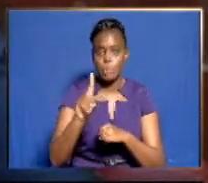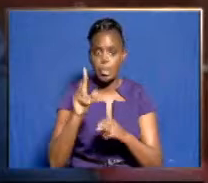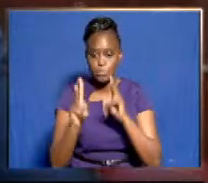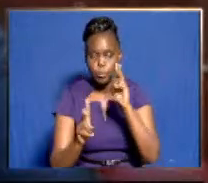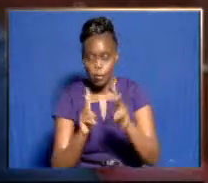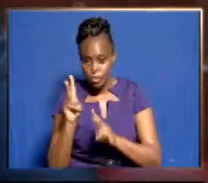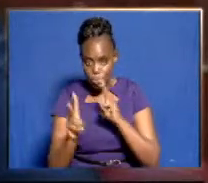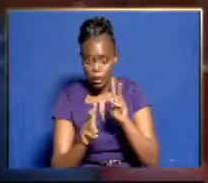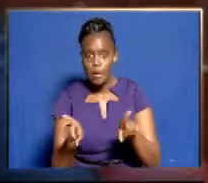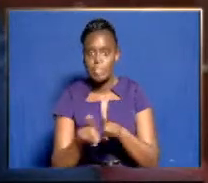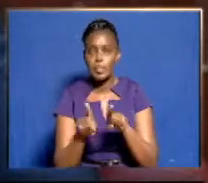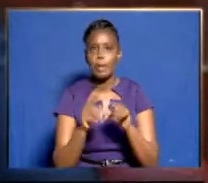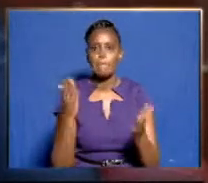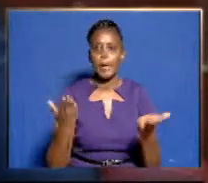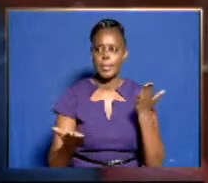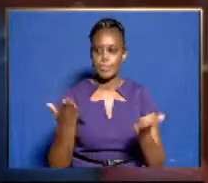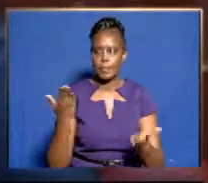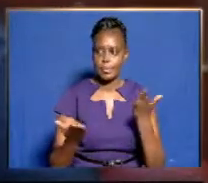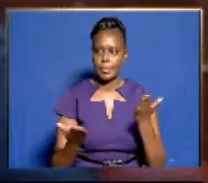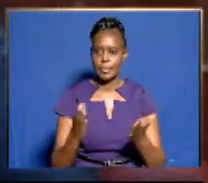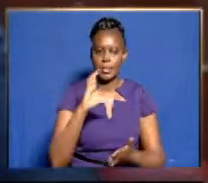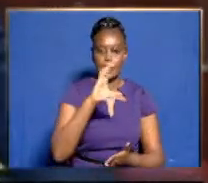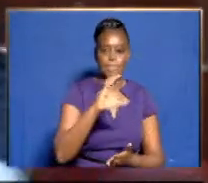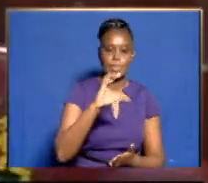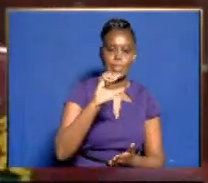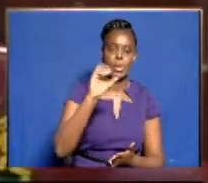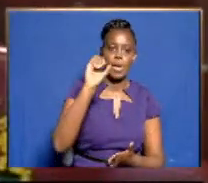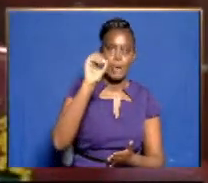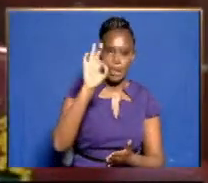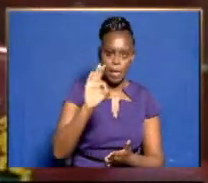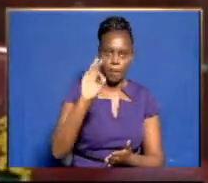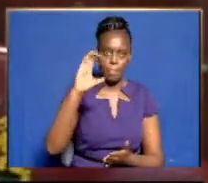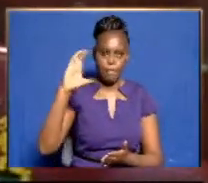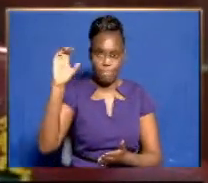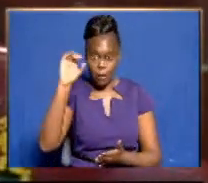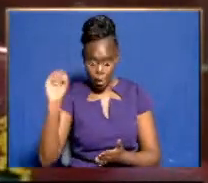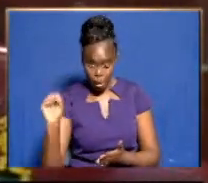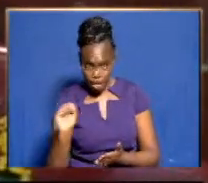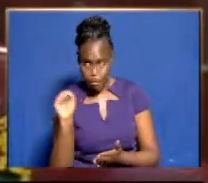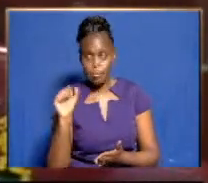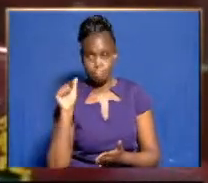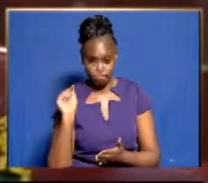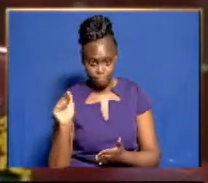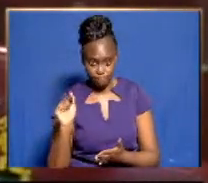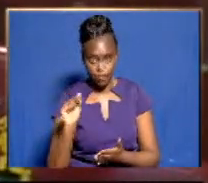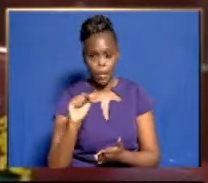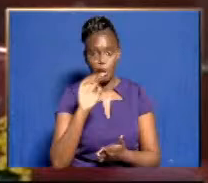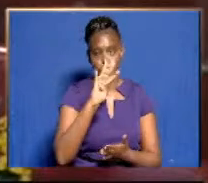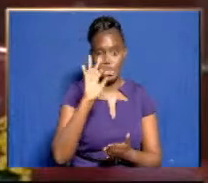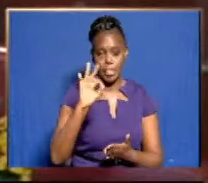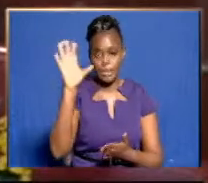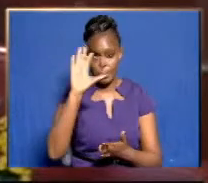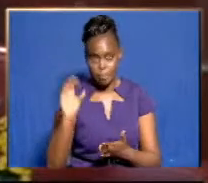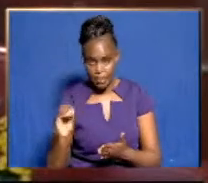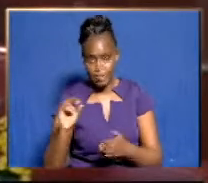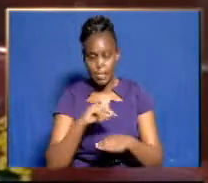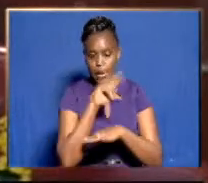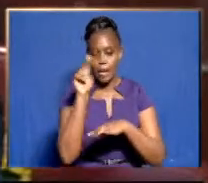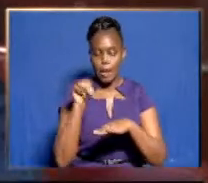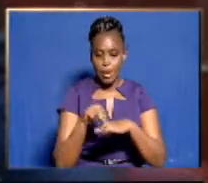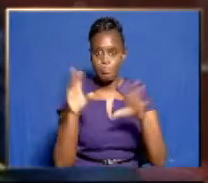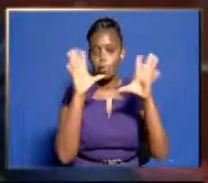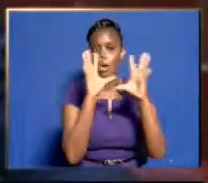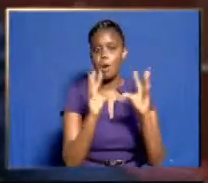2021-2022, it is estimated CFS will account for about 43% of the